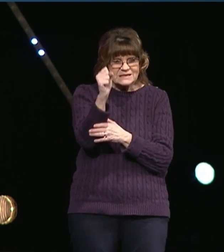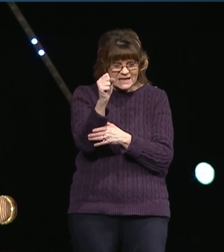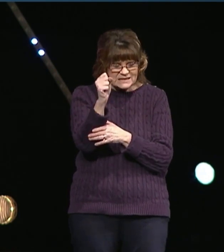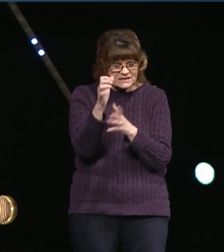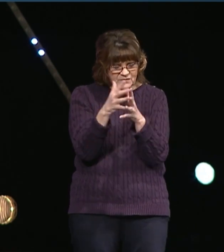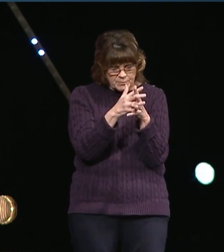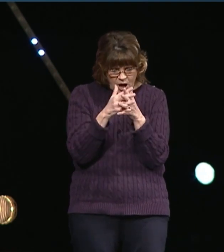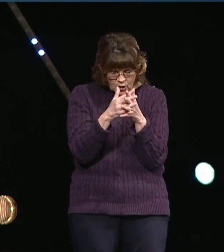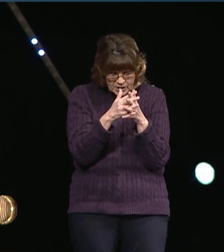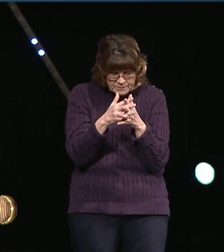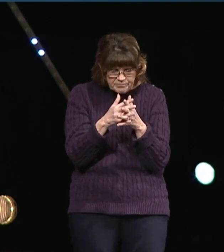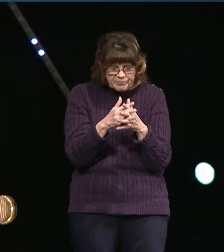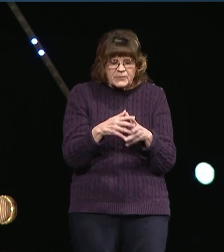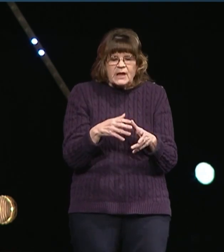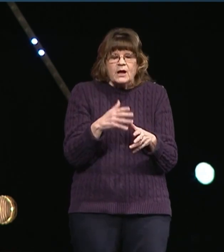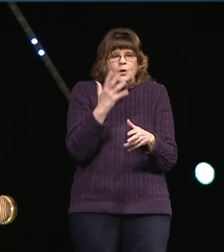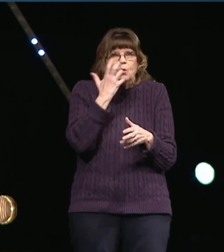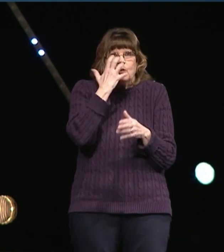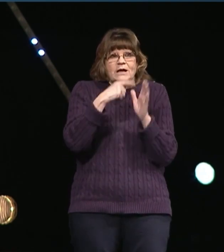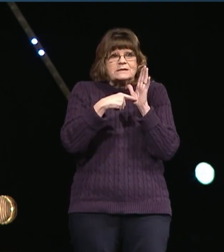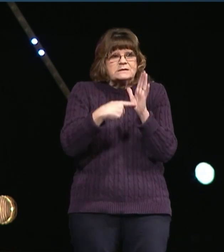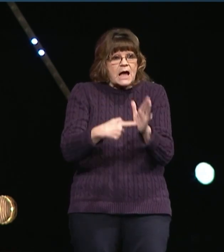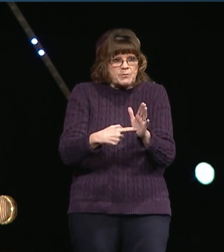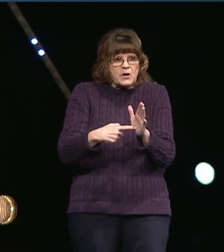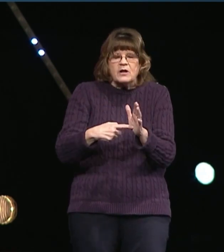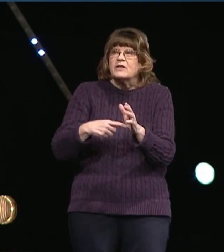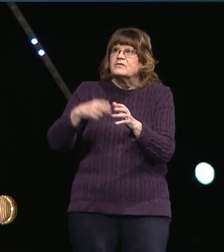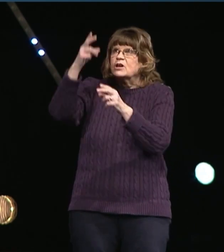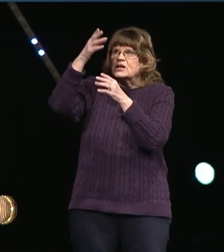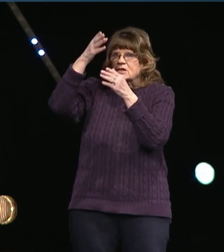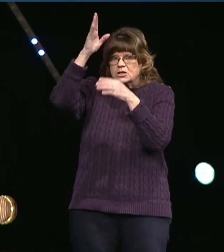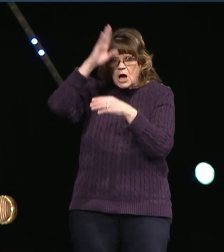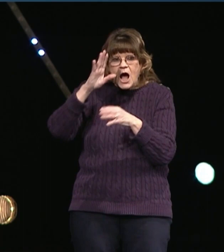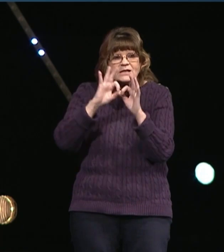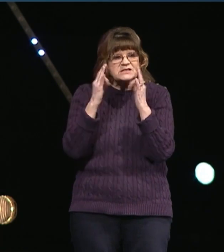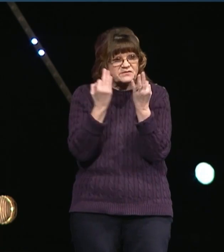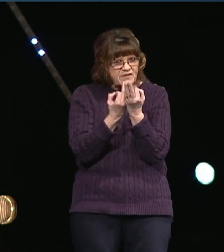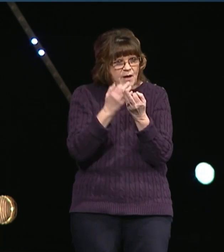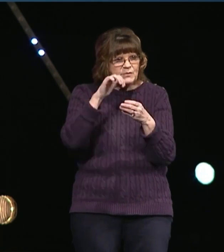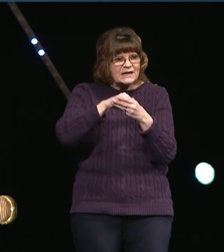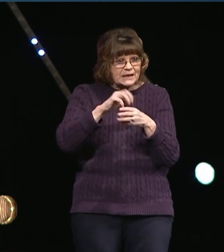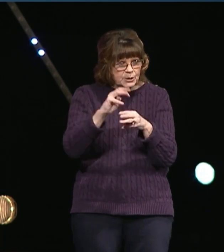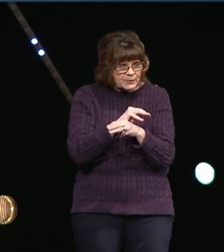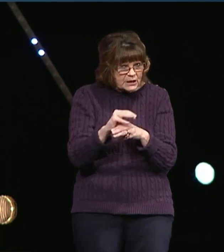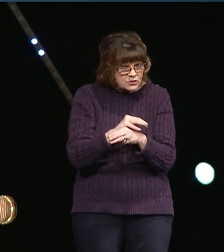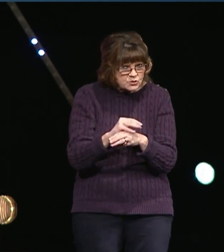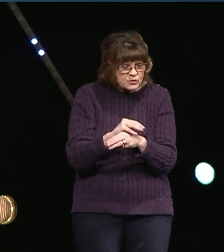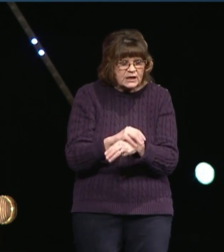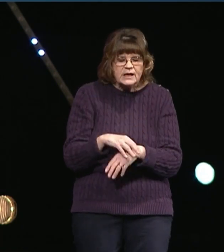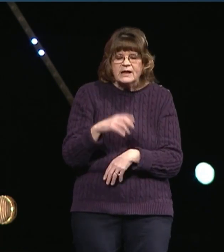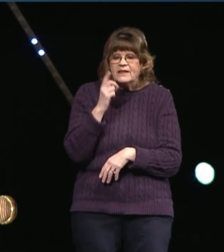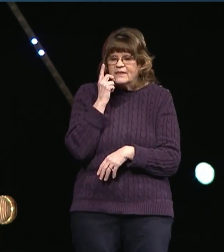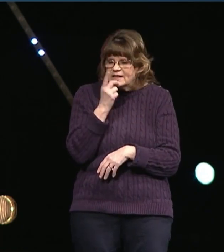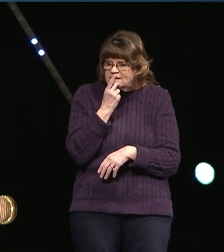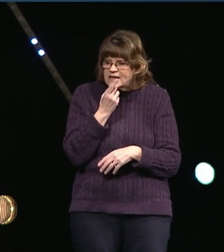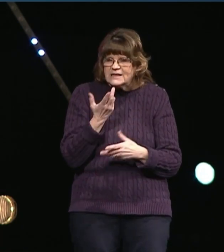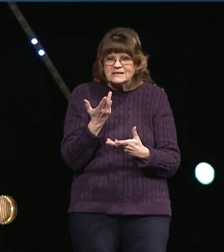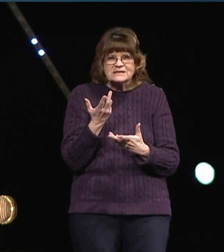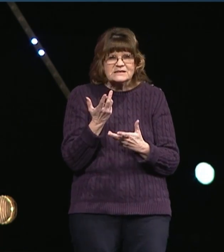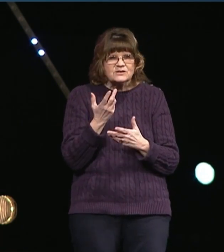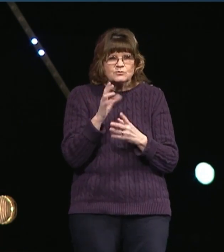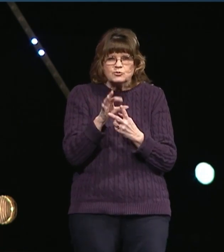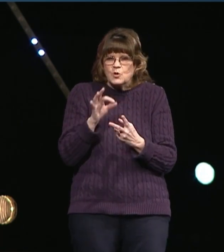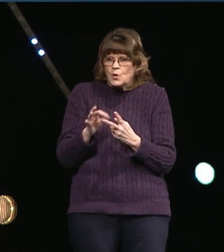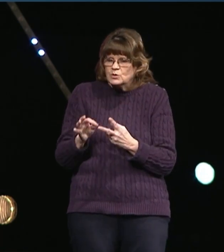I love, this is what an example of him holding God, family, and ministry in perspective. That Dennis is, this is shortly